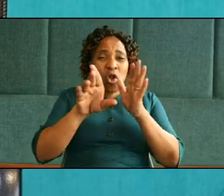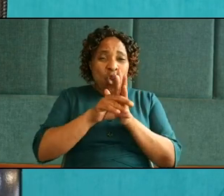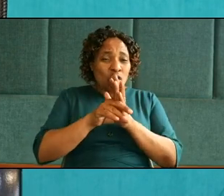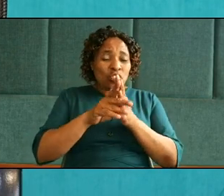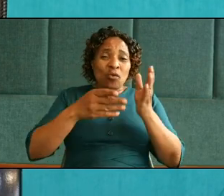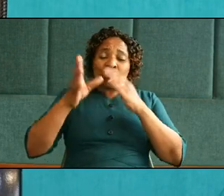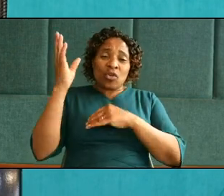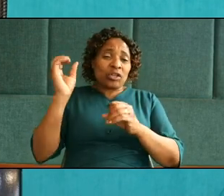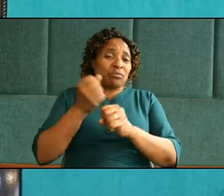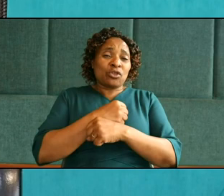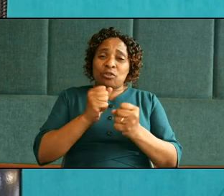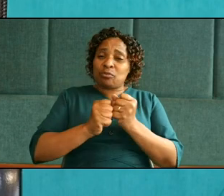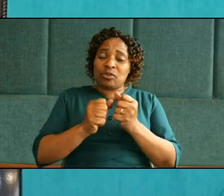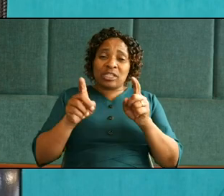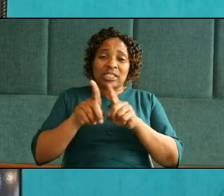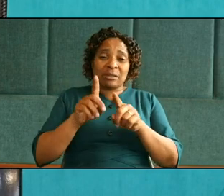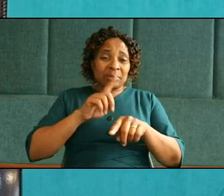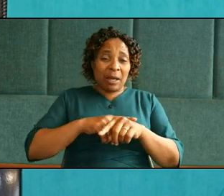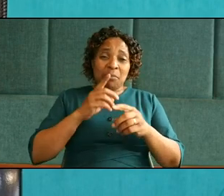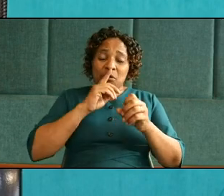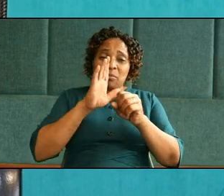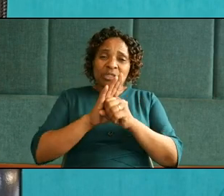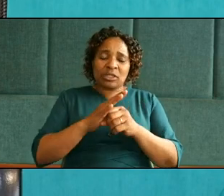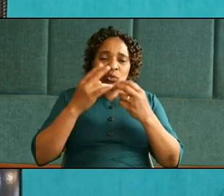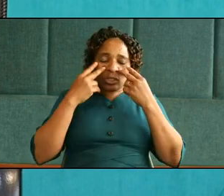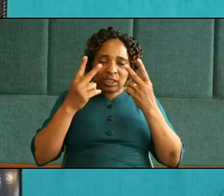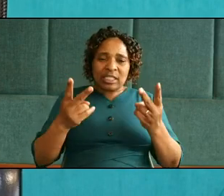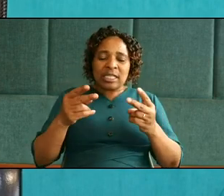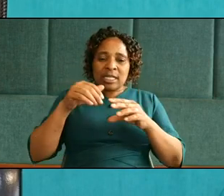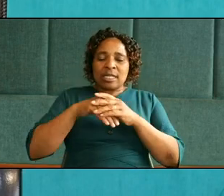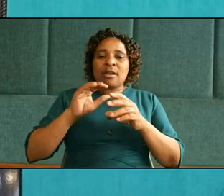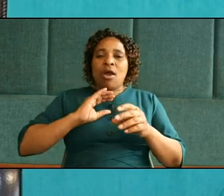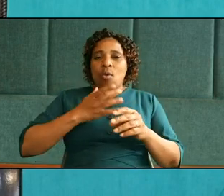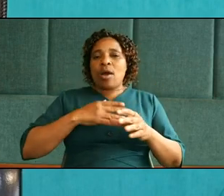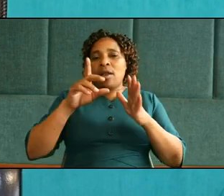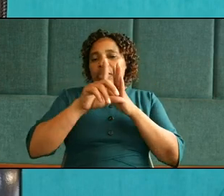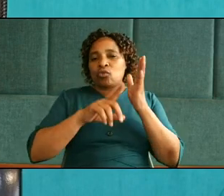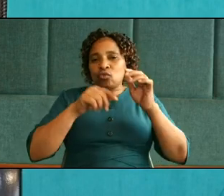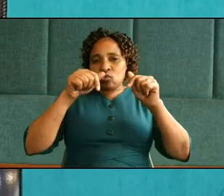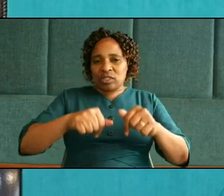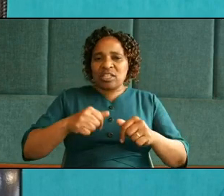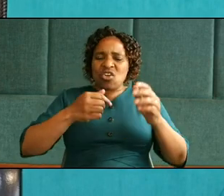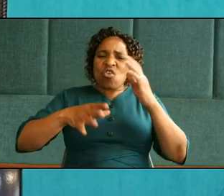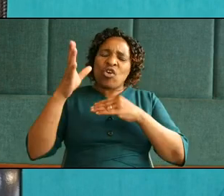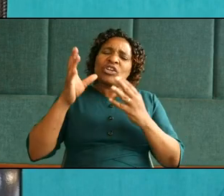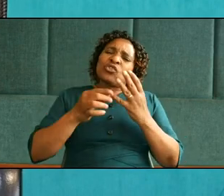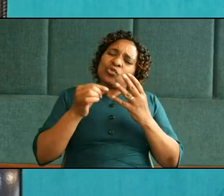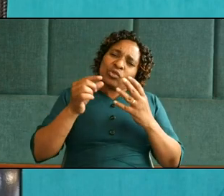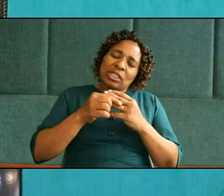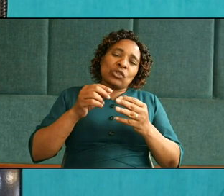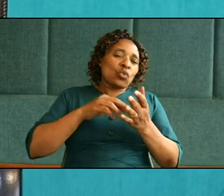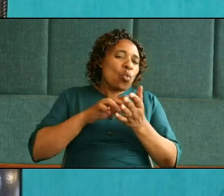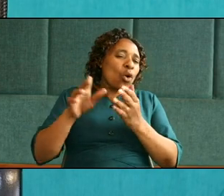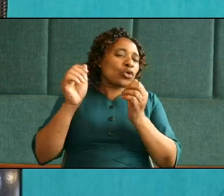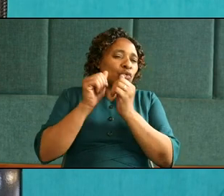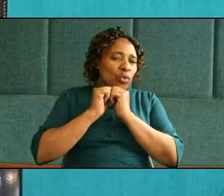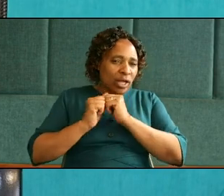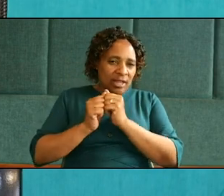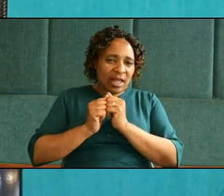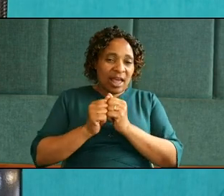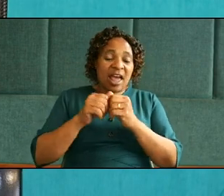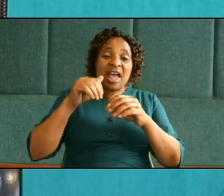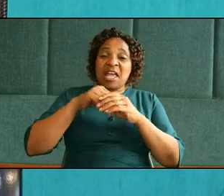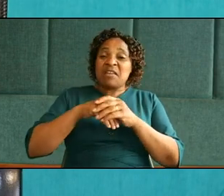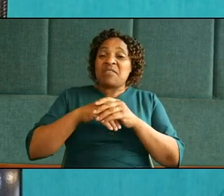promised. But it's interesting, as we have seen, and we'll continue to see in our lesson today, that God still chooses to walk with them, even amidst